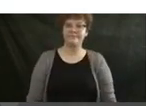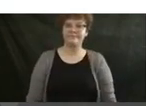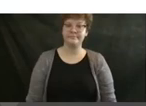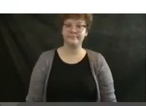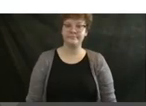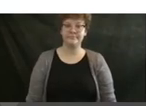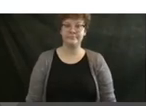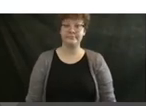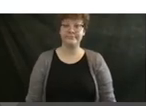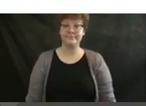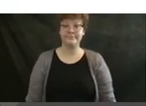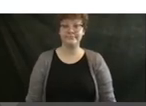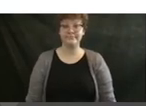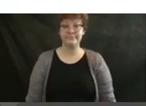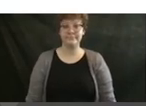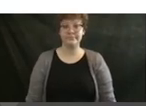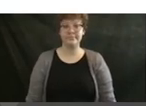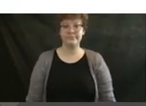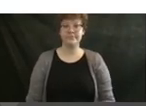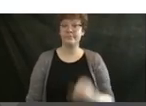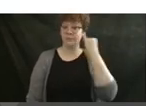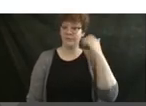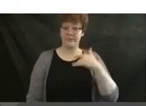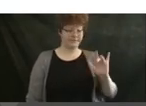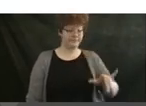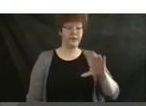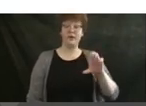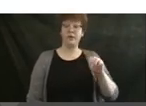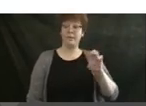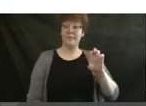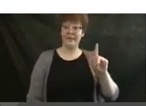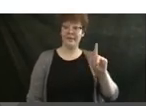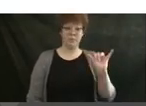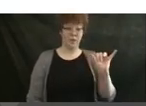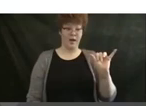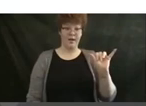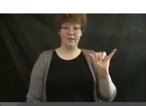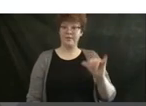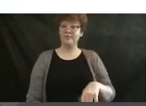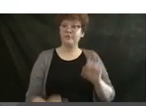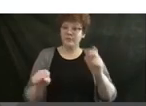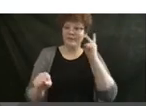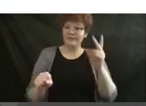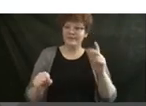Okay. And if I hit Command Y again, you can see I actually cut a hole through that shape.